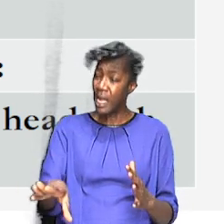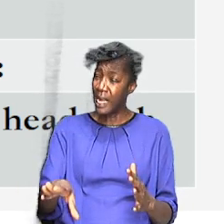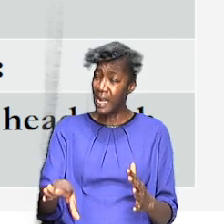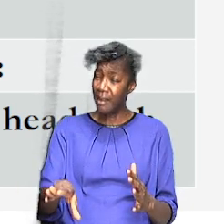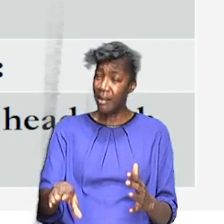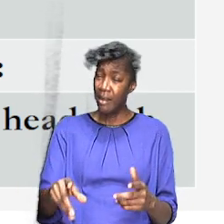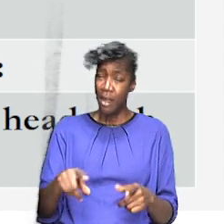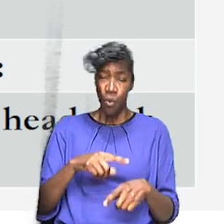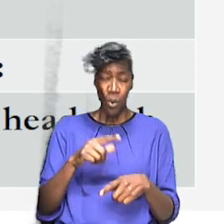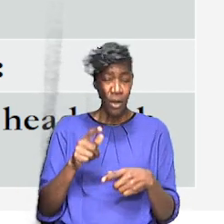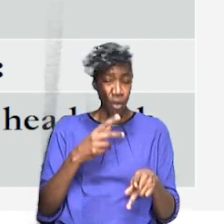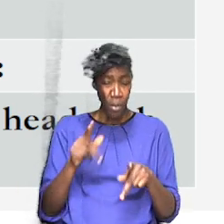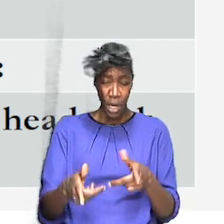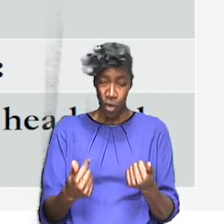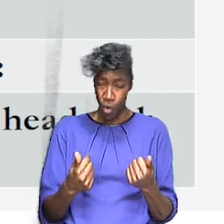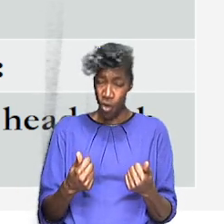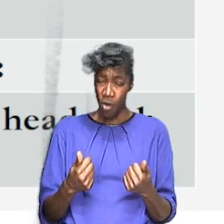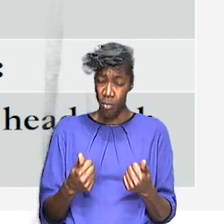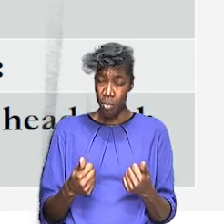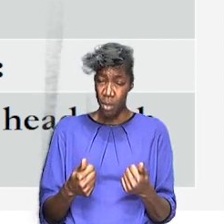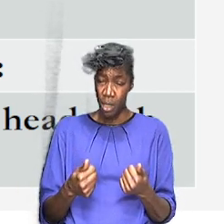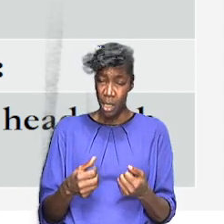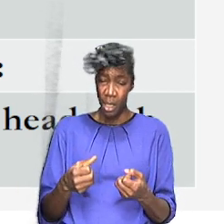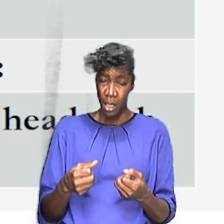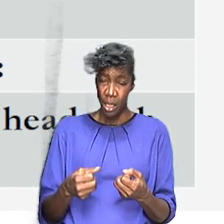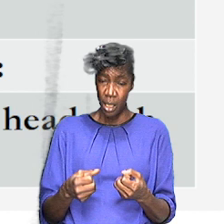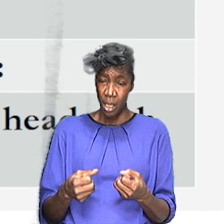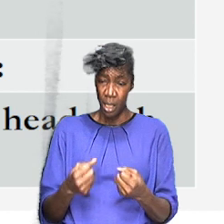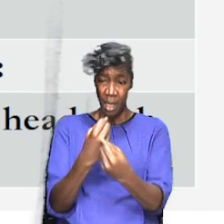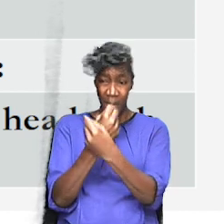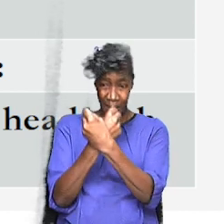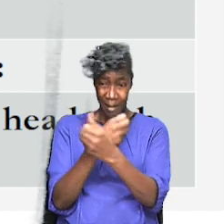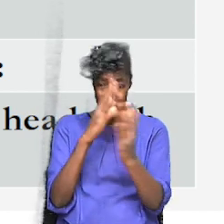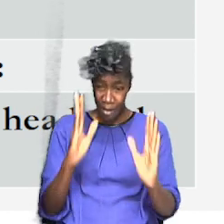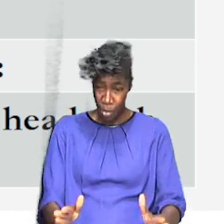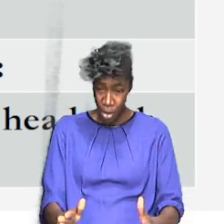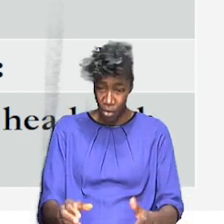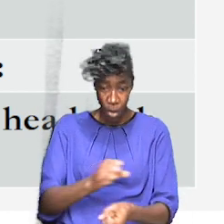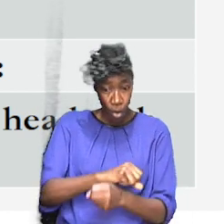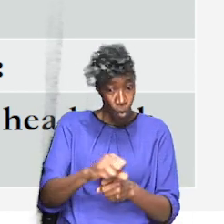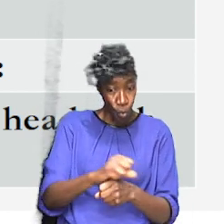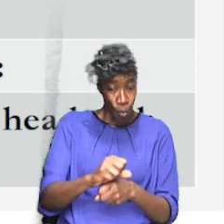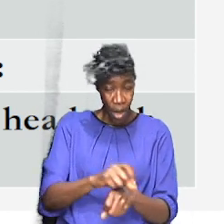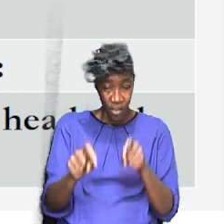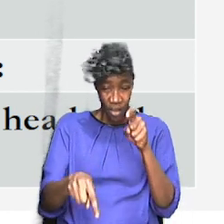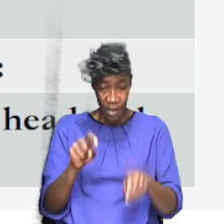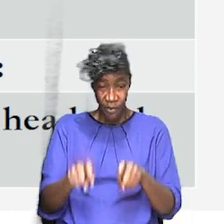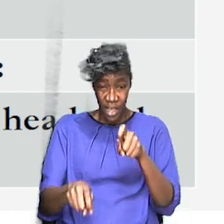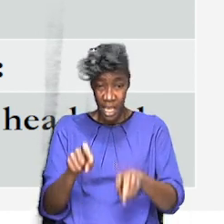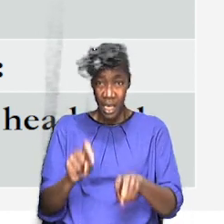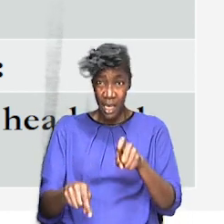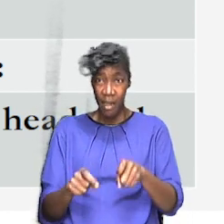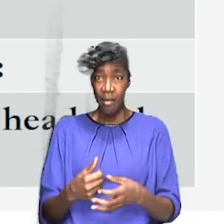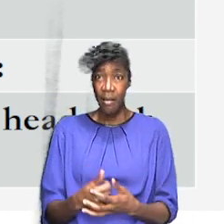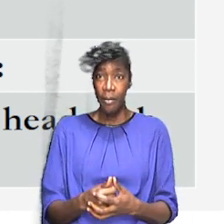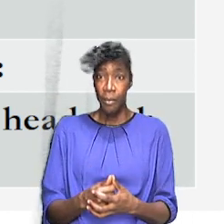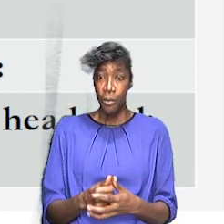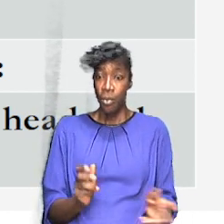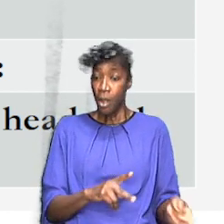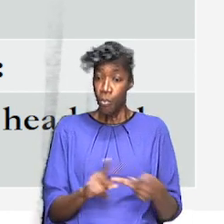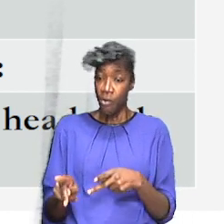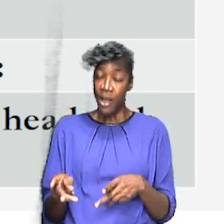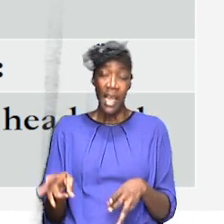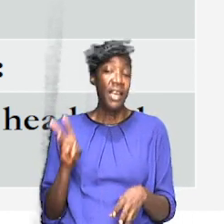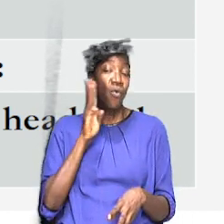that a slave would have washed their feet or something like that. They would have provided